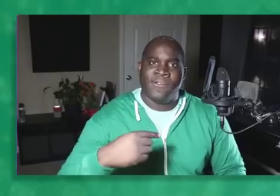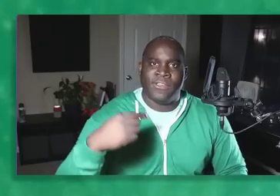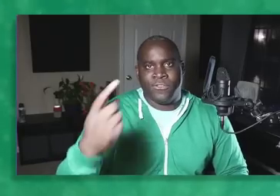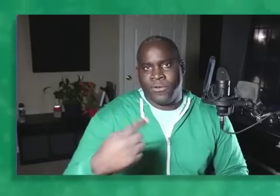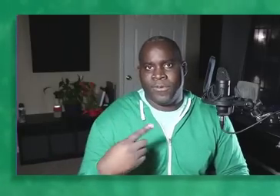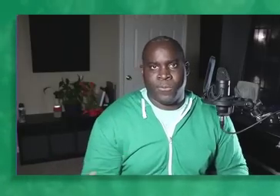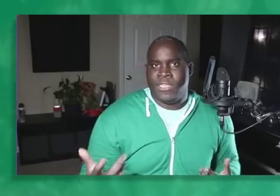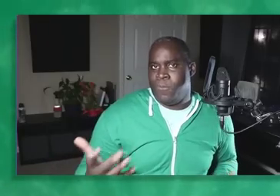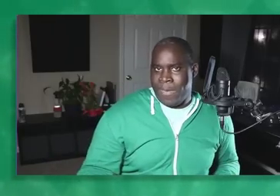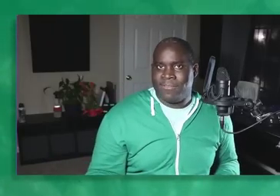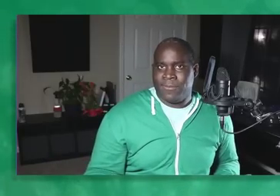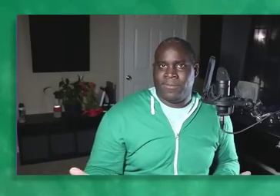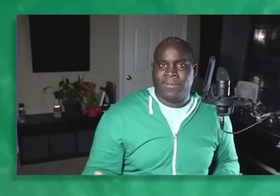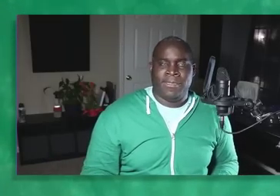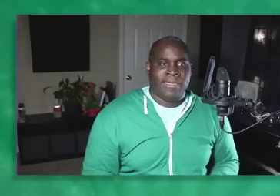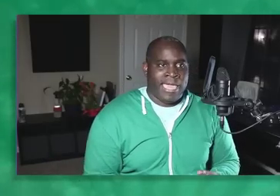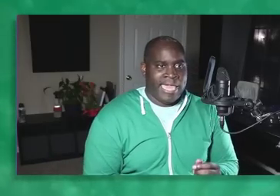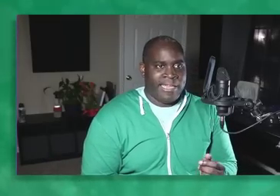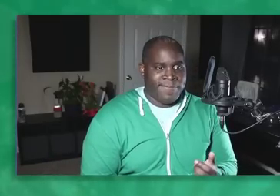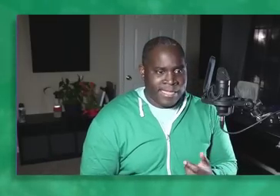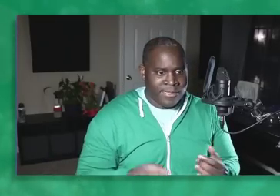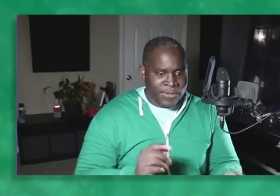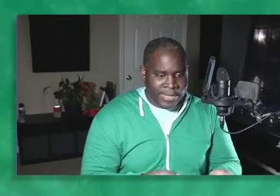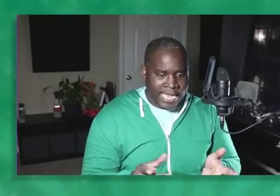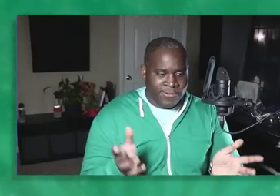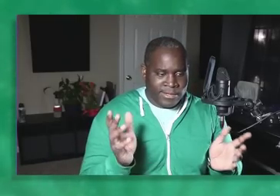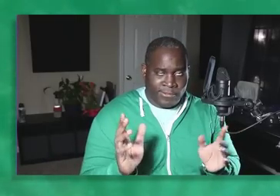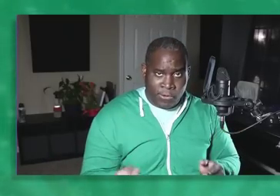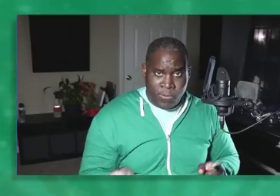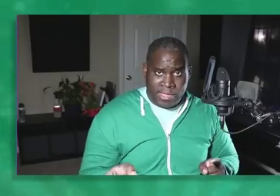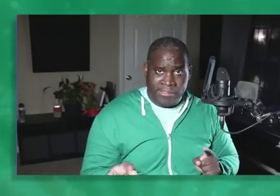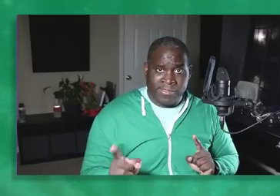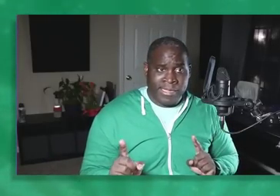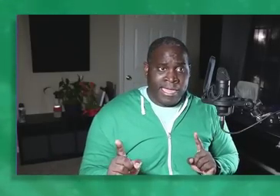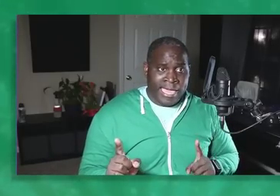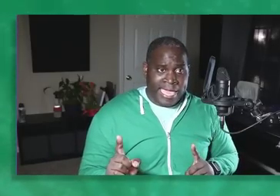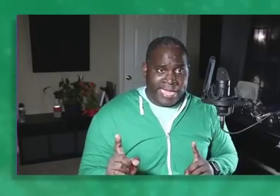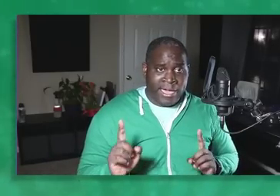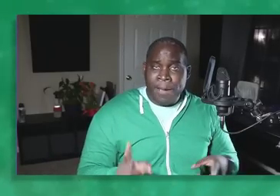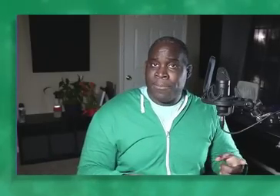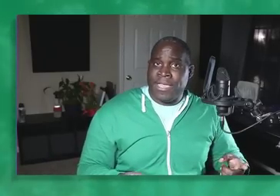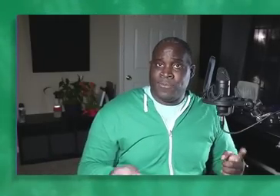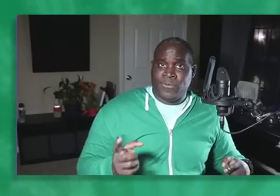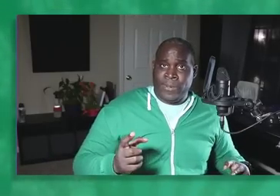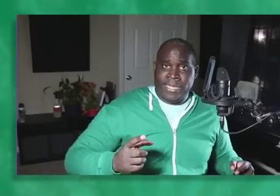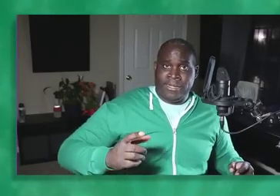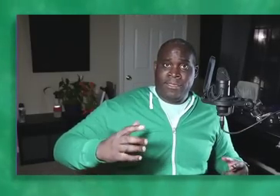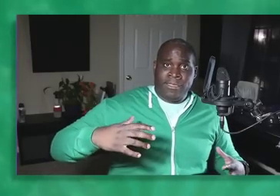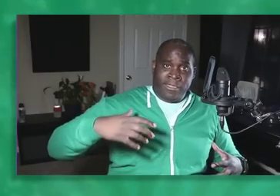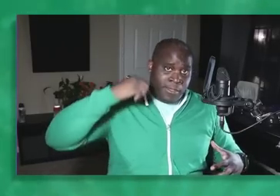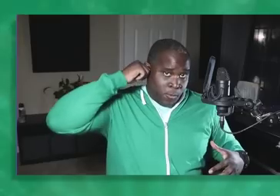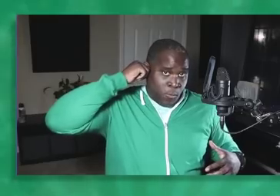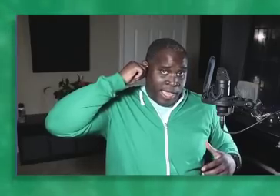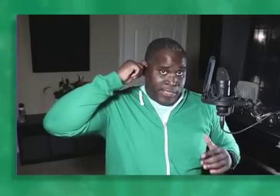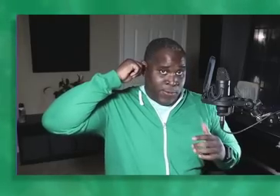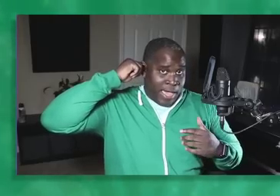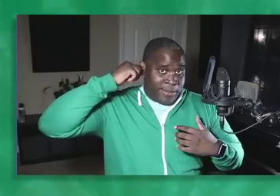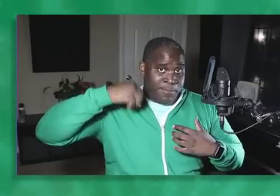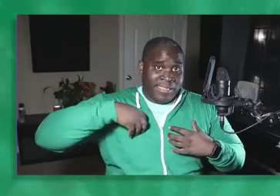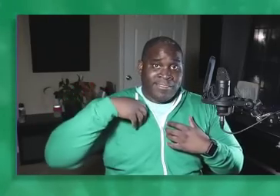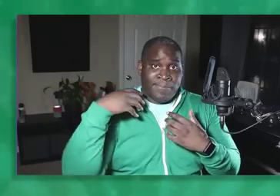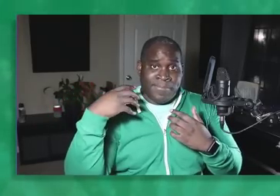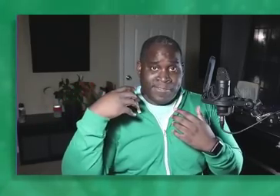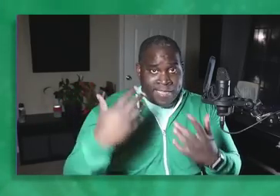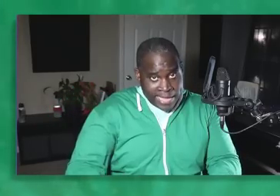someone hears and interprets what you meant. And I think communication is always a compromise between what you